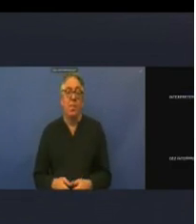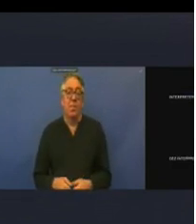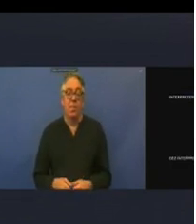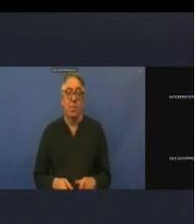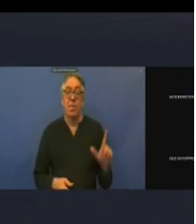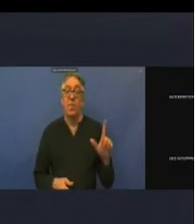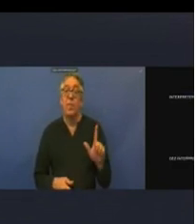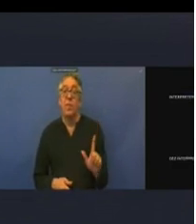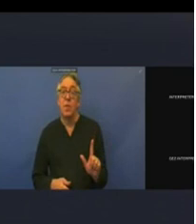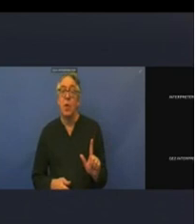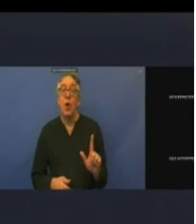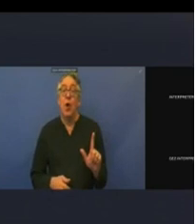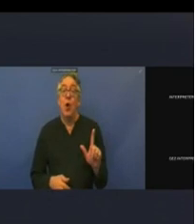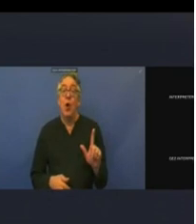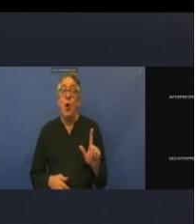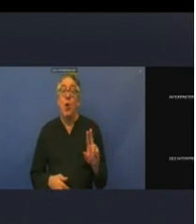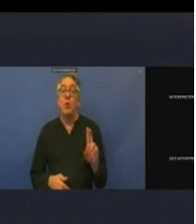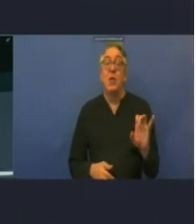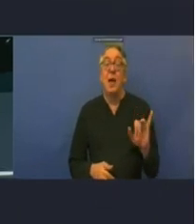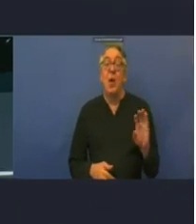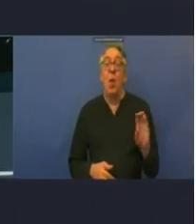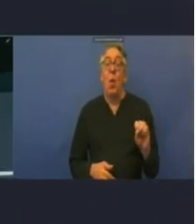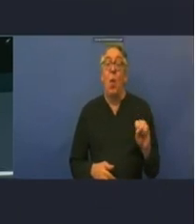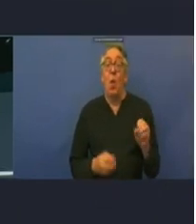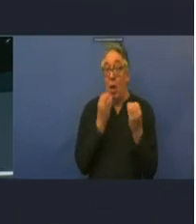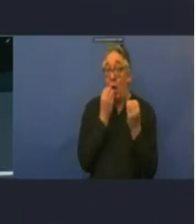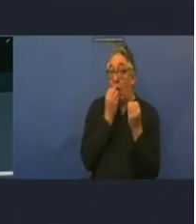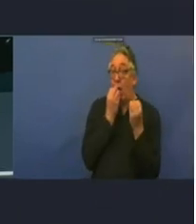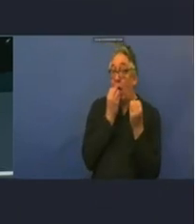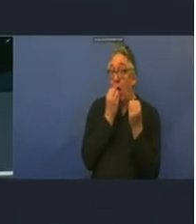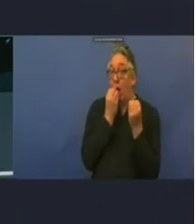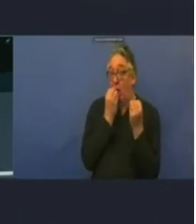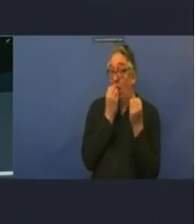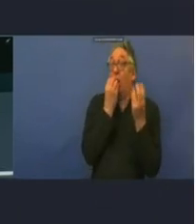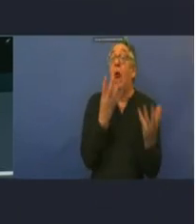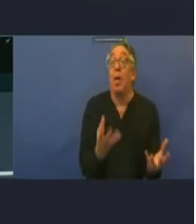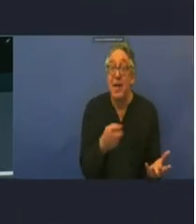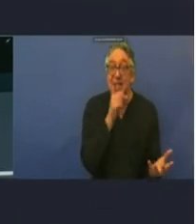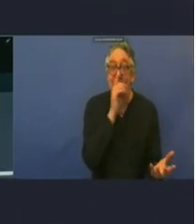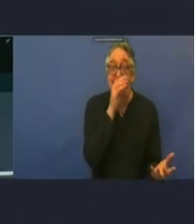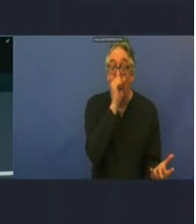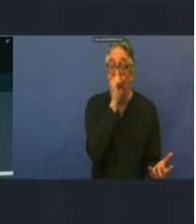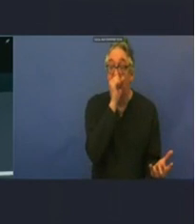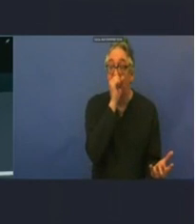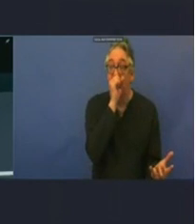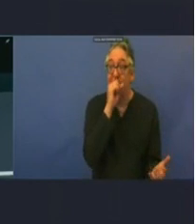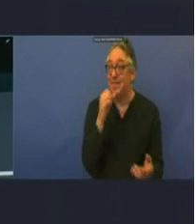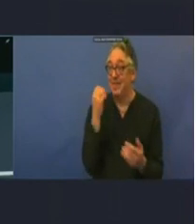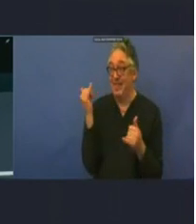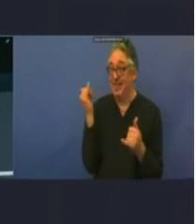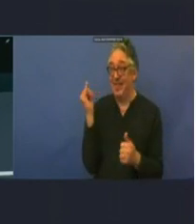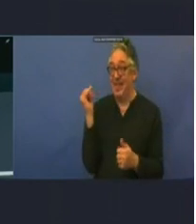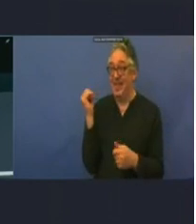secret information in the presence of 5,000 witnesses, but that's true. That's true.